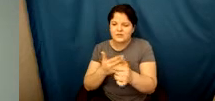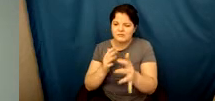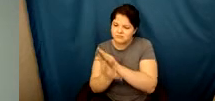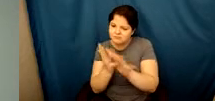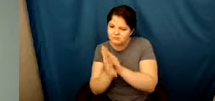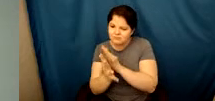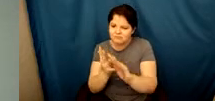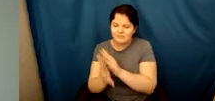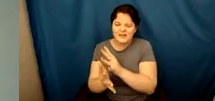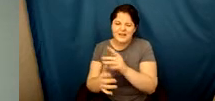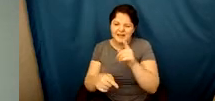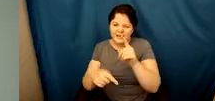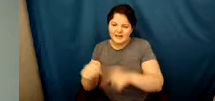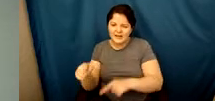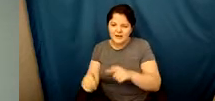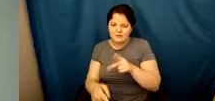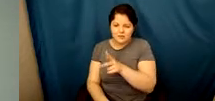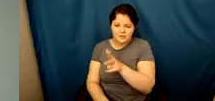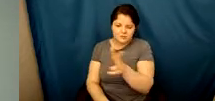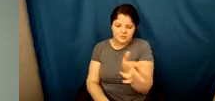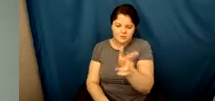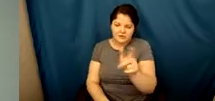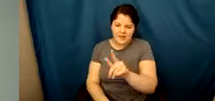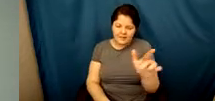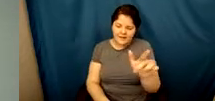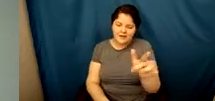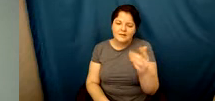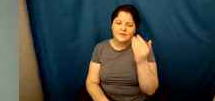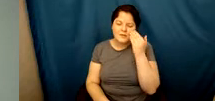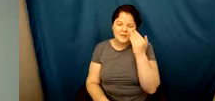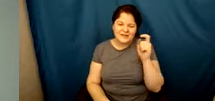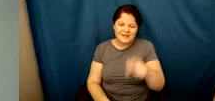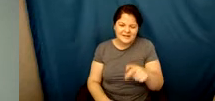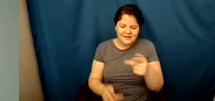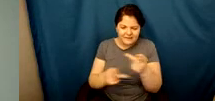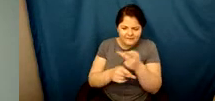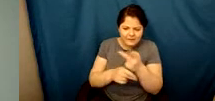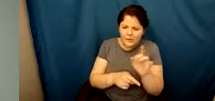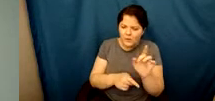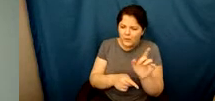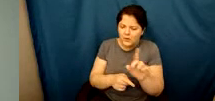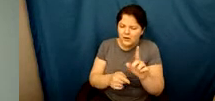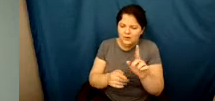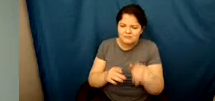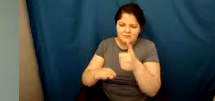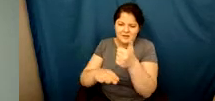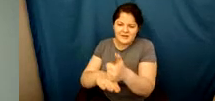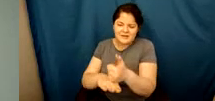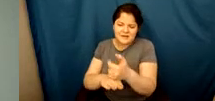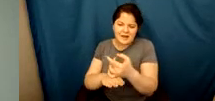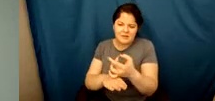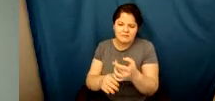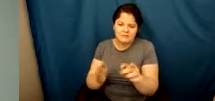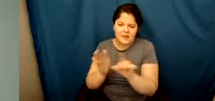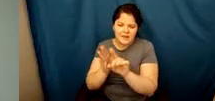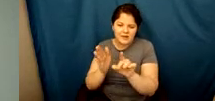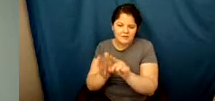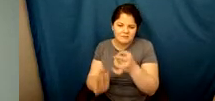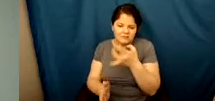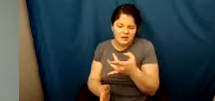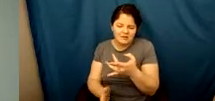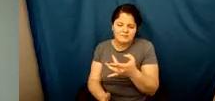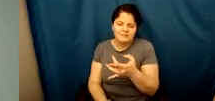there are we sort of have to choose where we'd want to add a signal, because there are